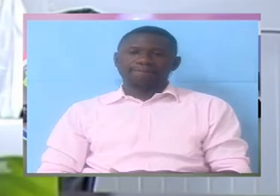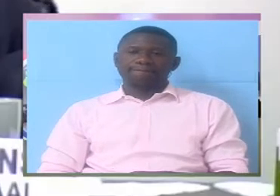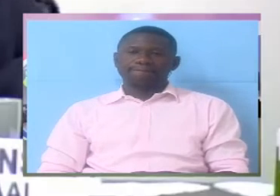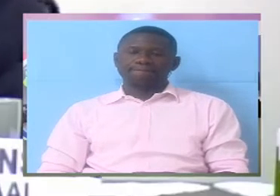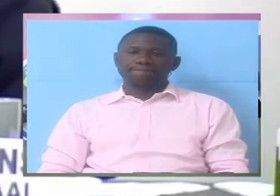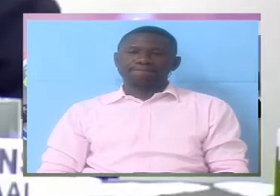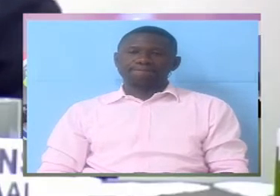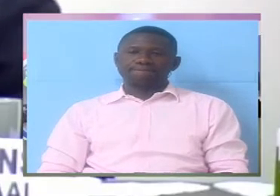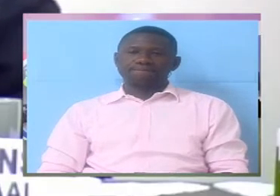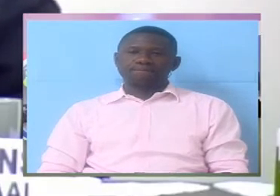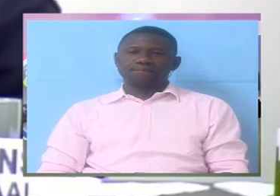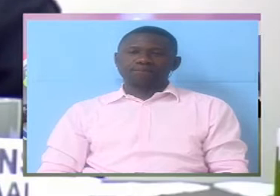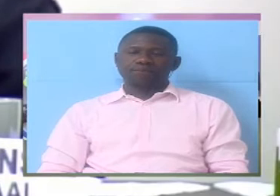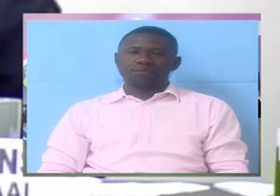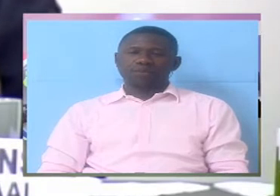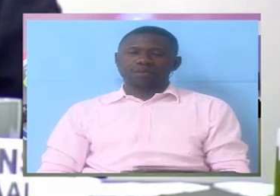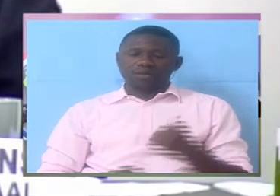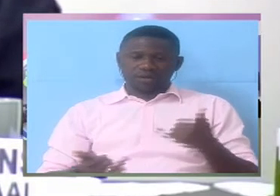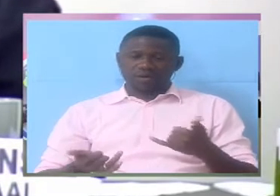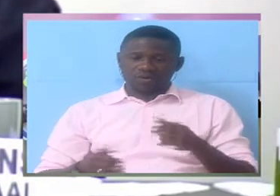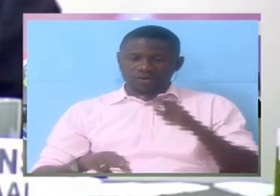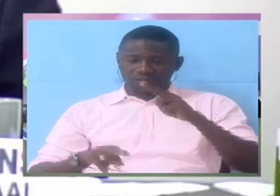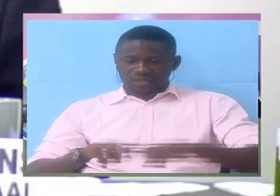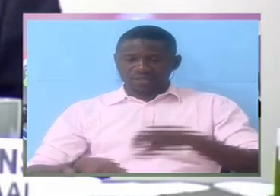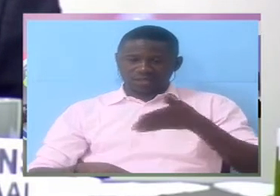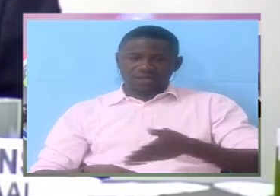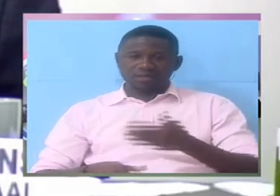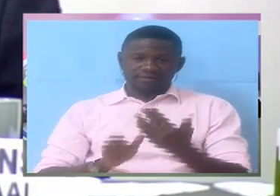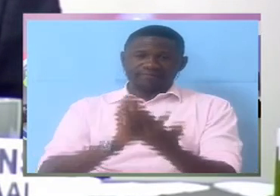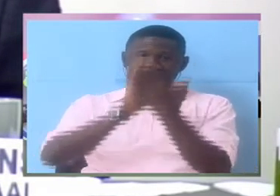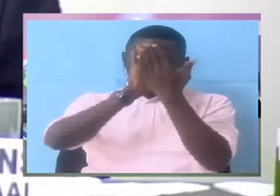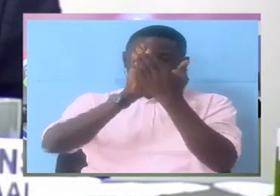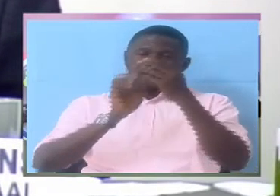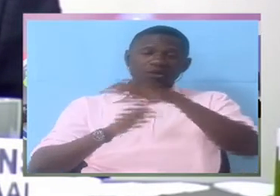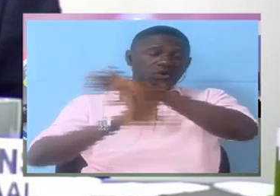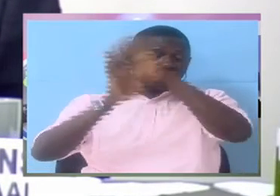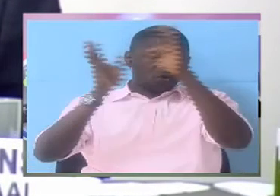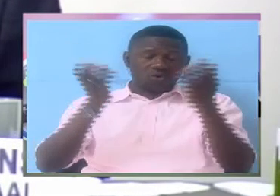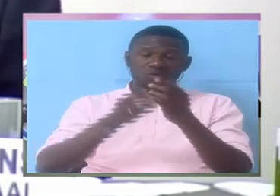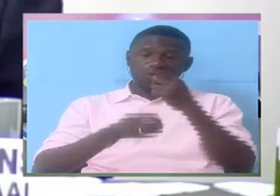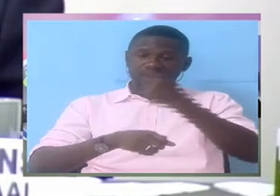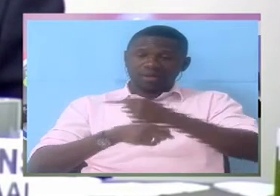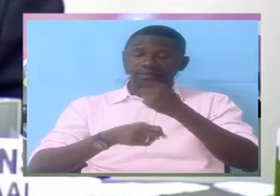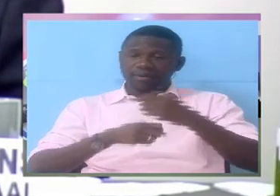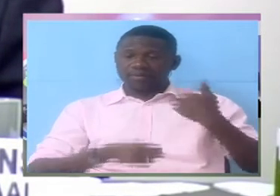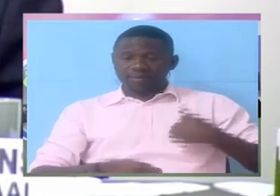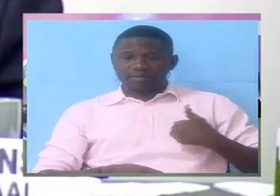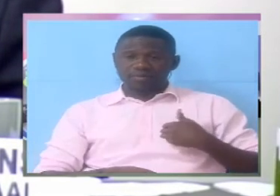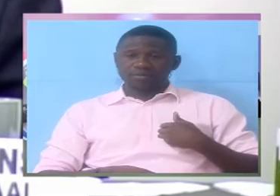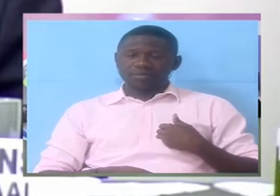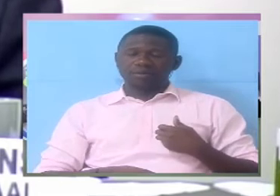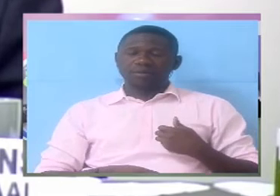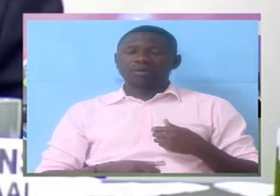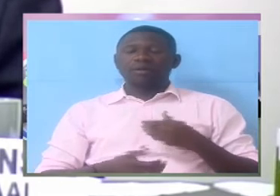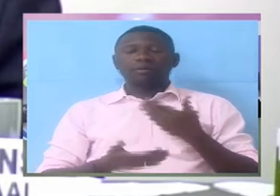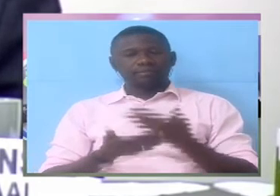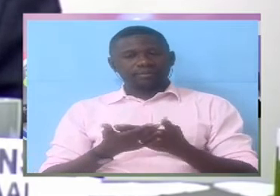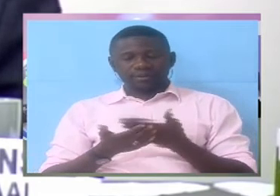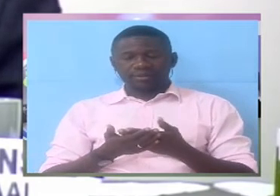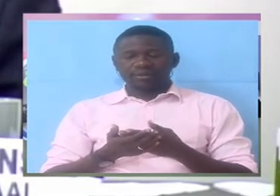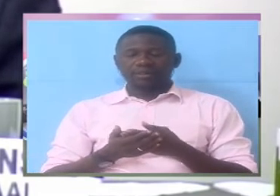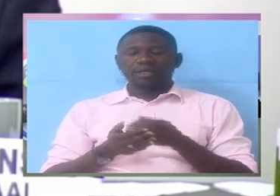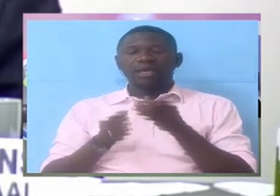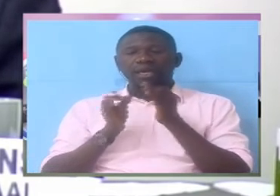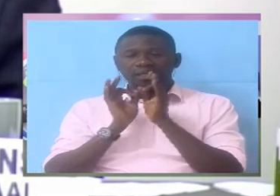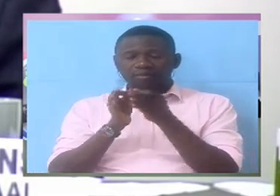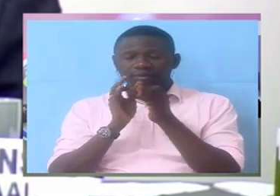Yeah. You are facing the nation. Sirangi felebe sirin dunia be gambe be nyati limola. Tell the country honest.